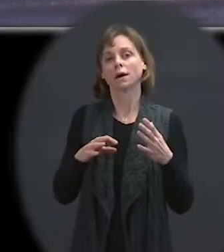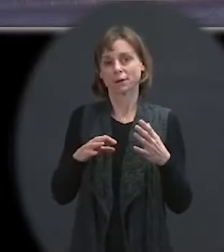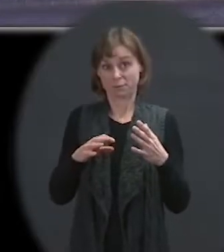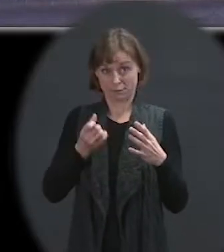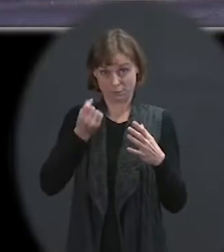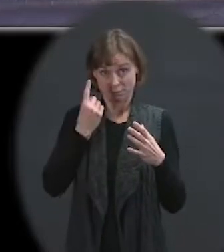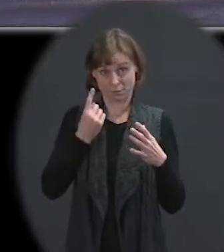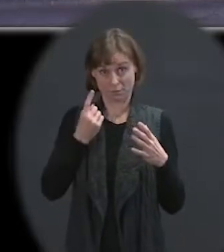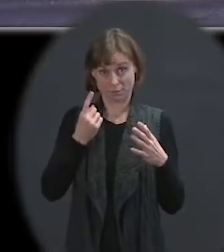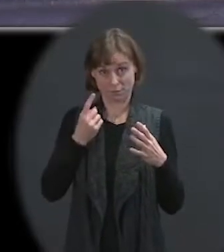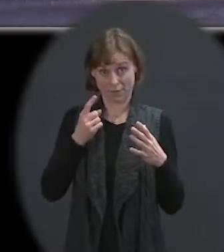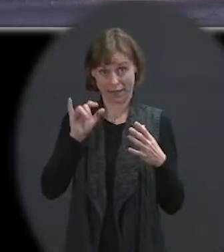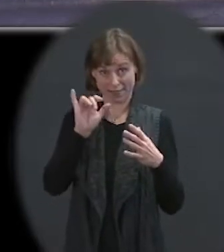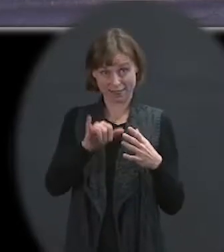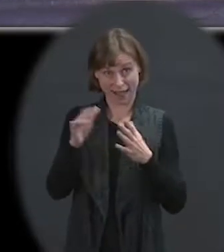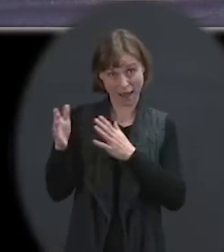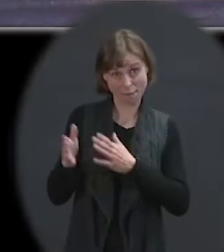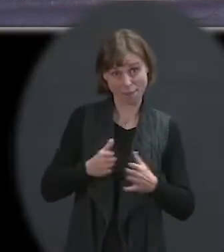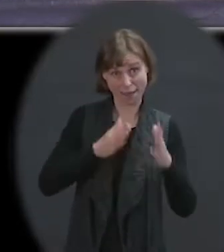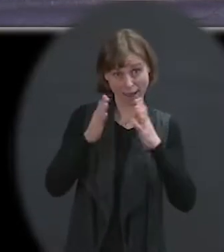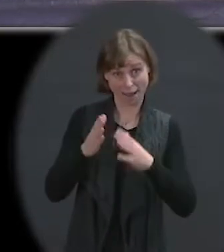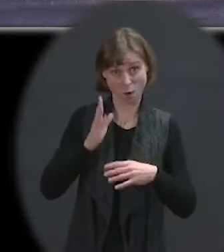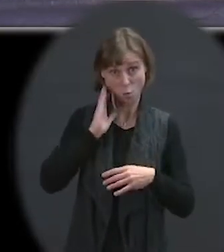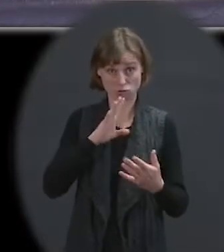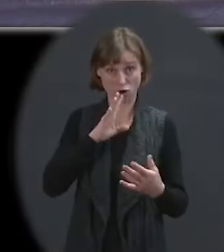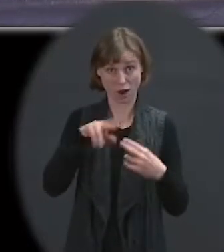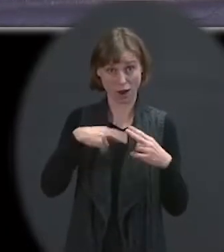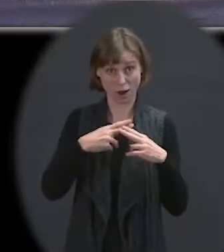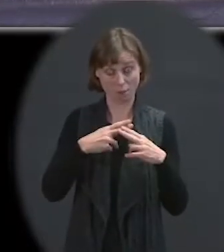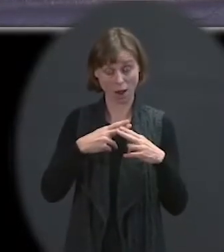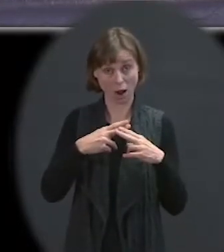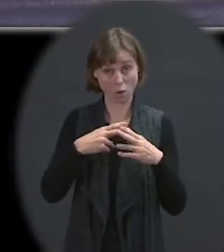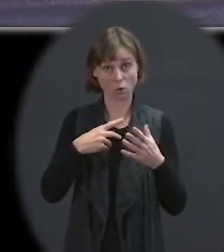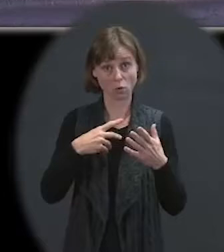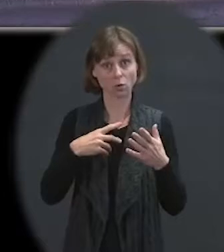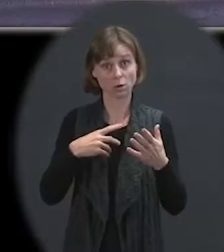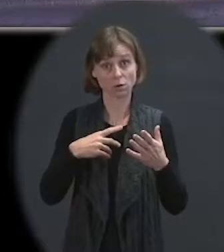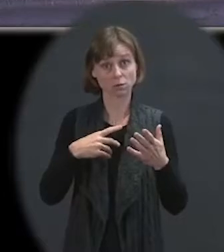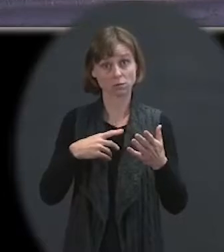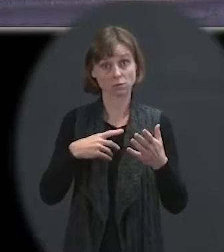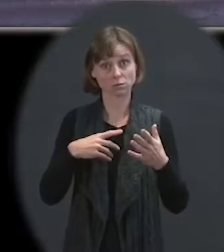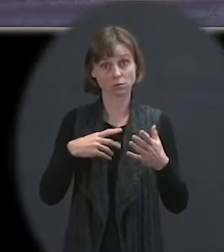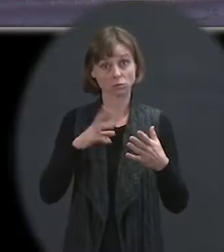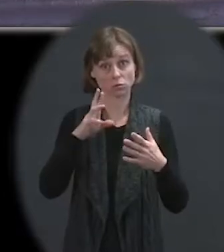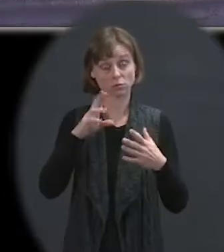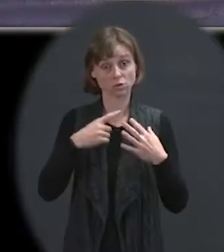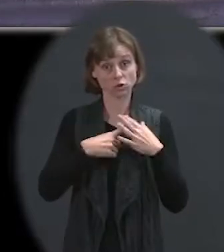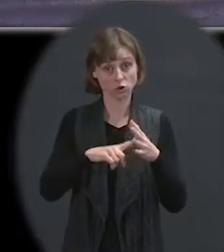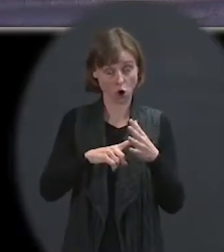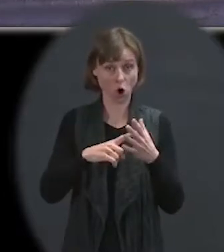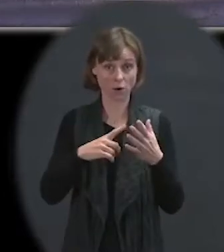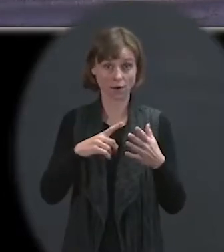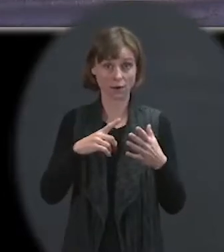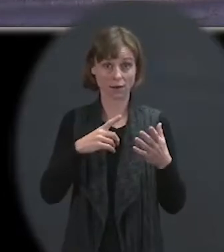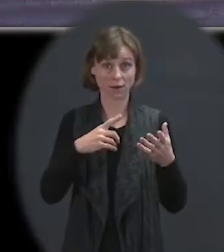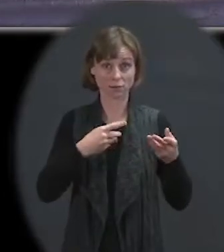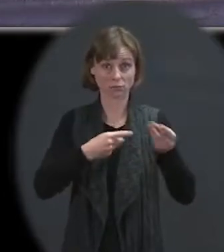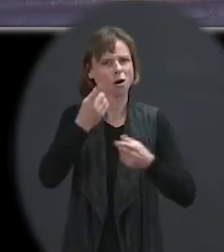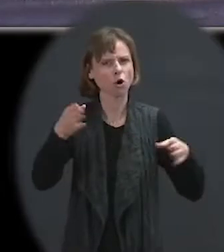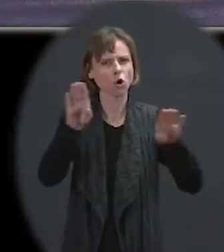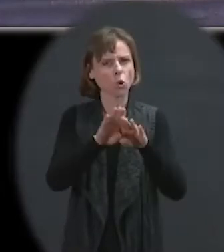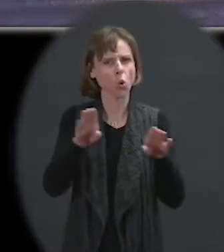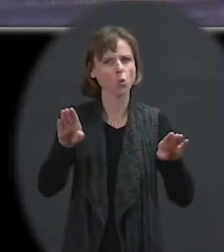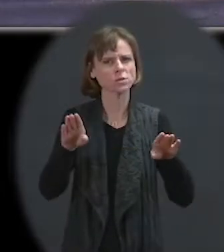roadmap, there's this discussion of restarting the North American economy. We have the COVID crisis at the moment, but the closing of the